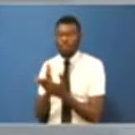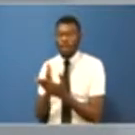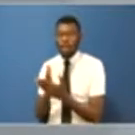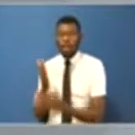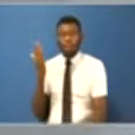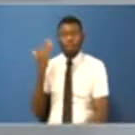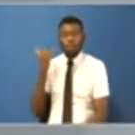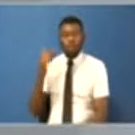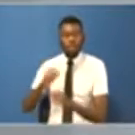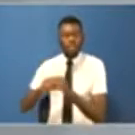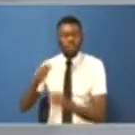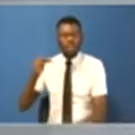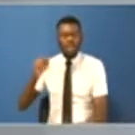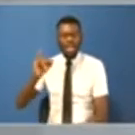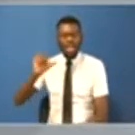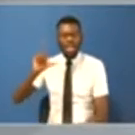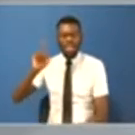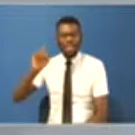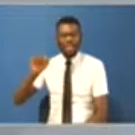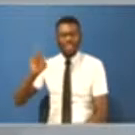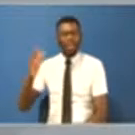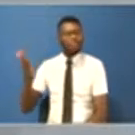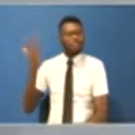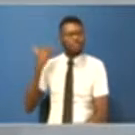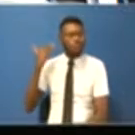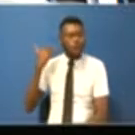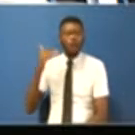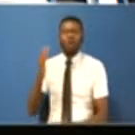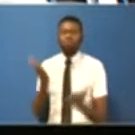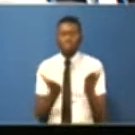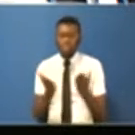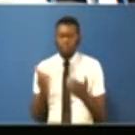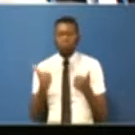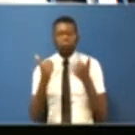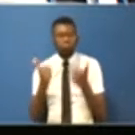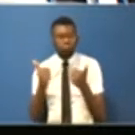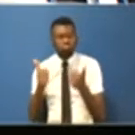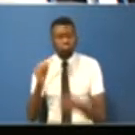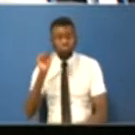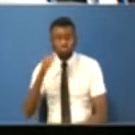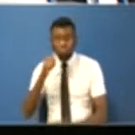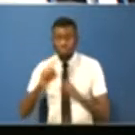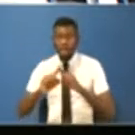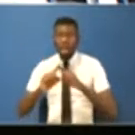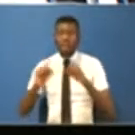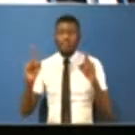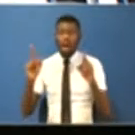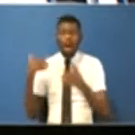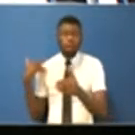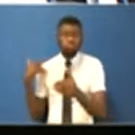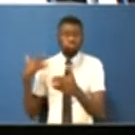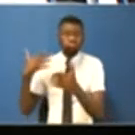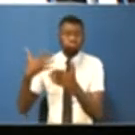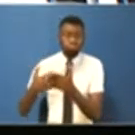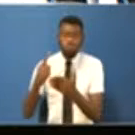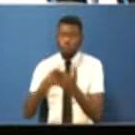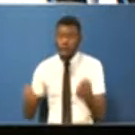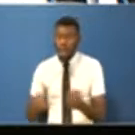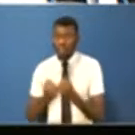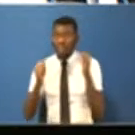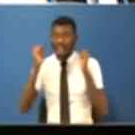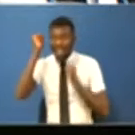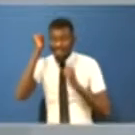started he started very nicely he delivered services to the people over time it has been shown